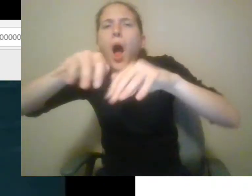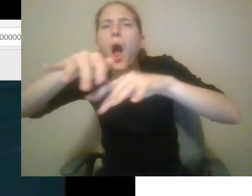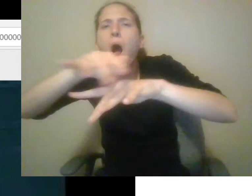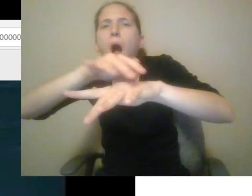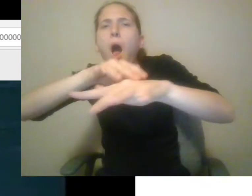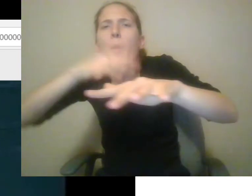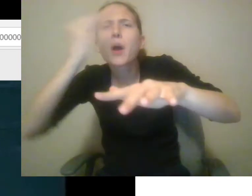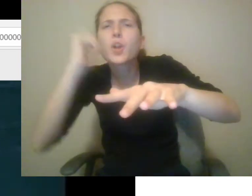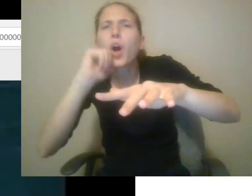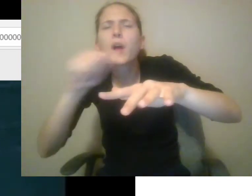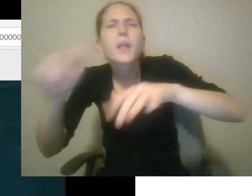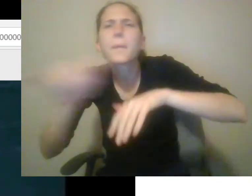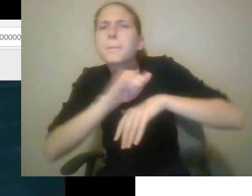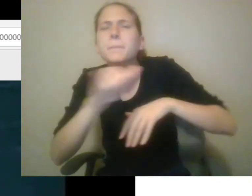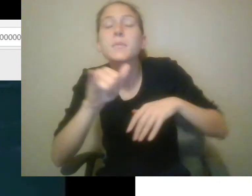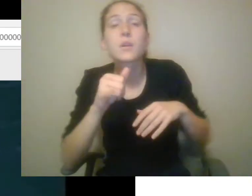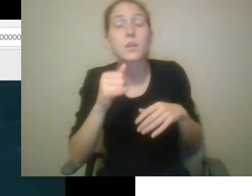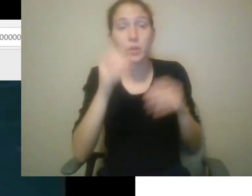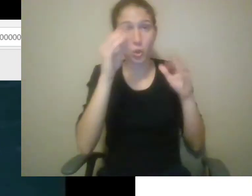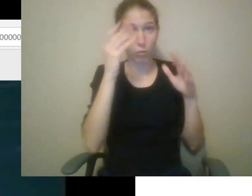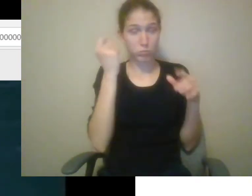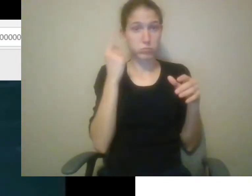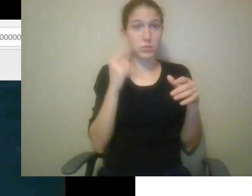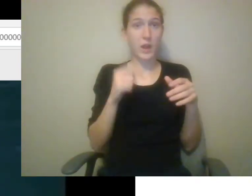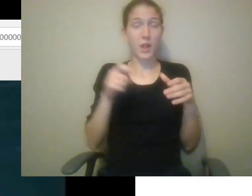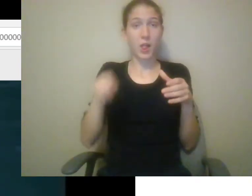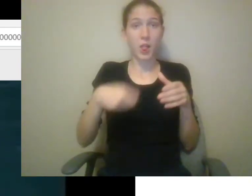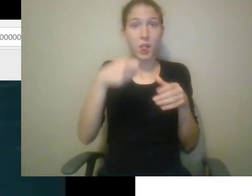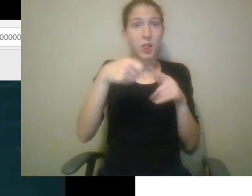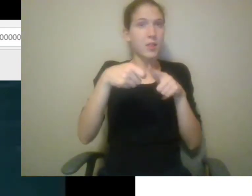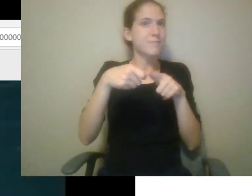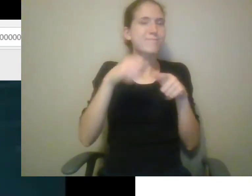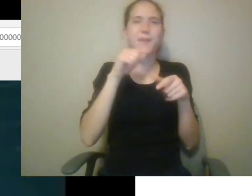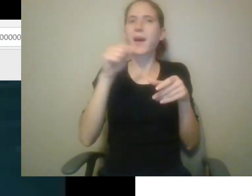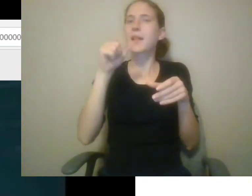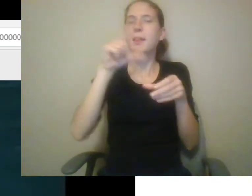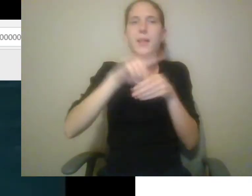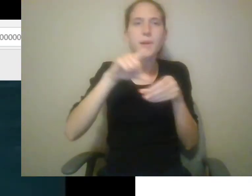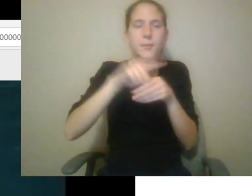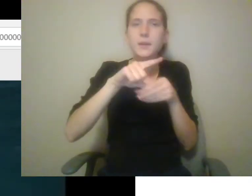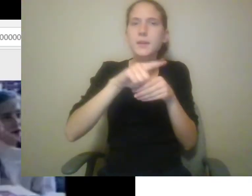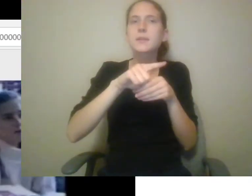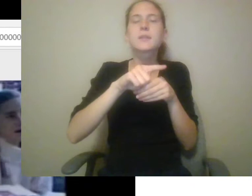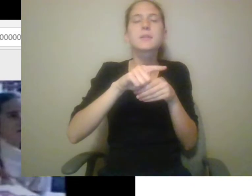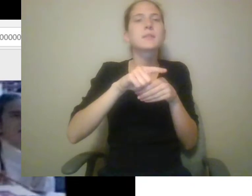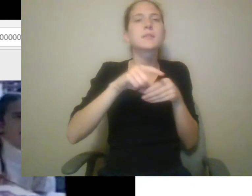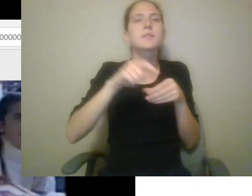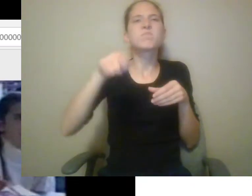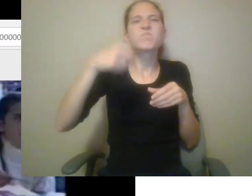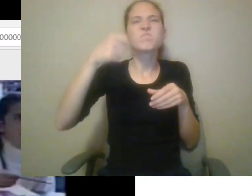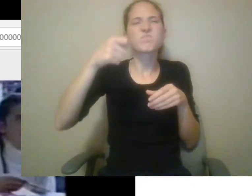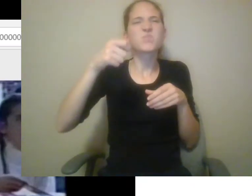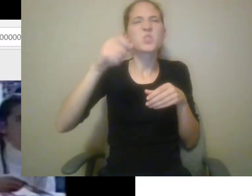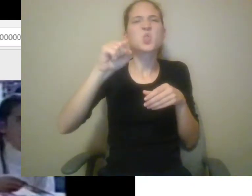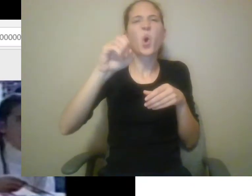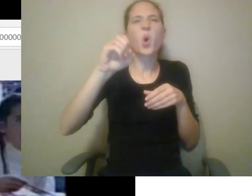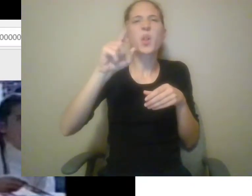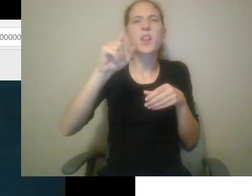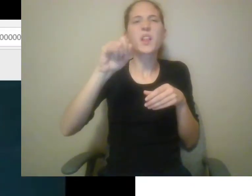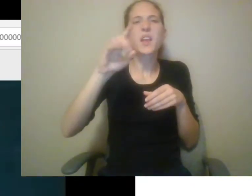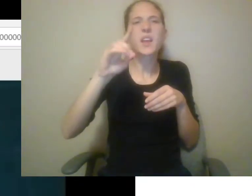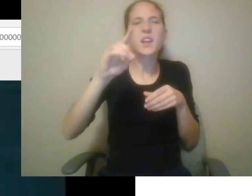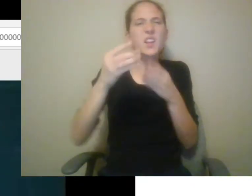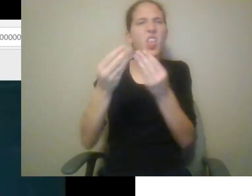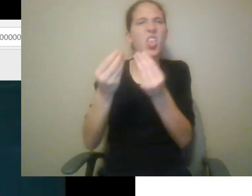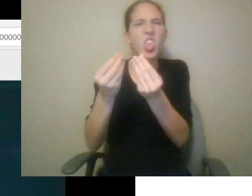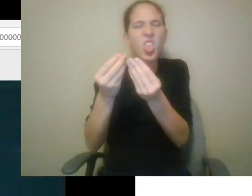The solid has to dissolve in the liquid first, and that's why you get that different. That's why it takes time. So how come it's different when you put it in hot water than when you put